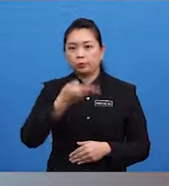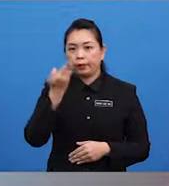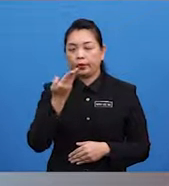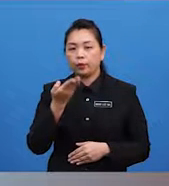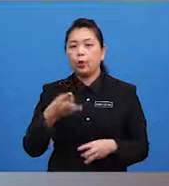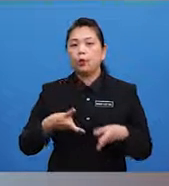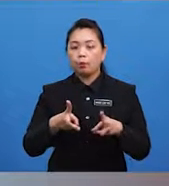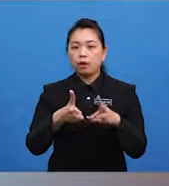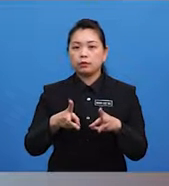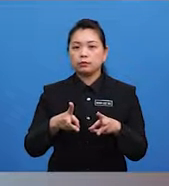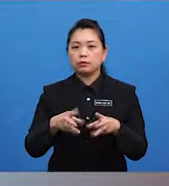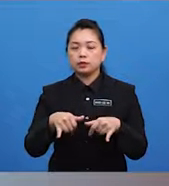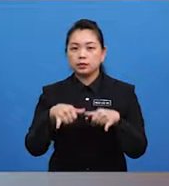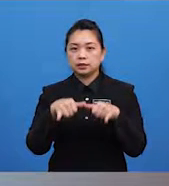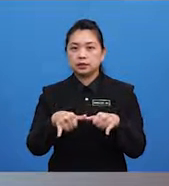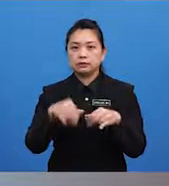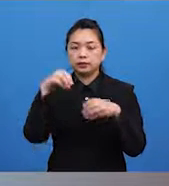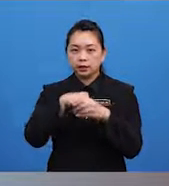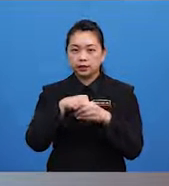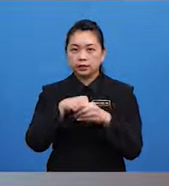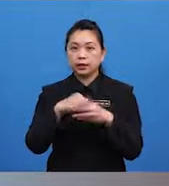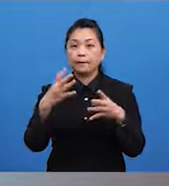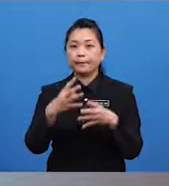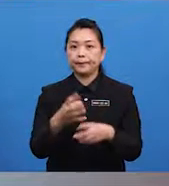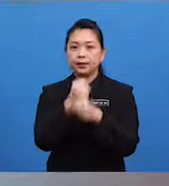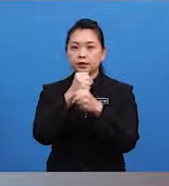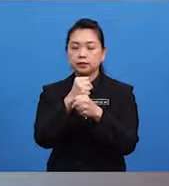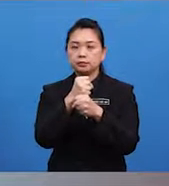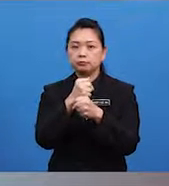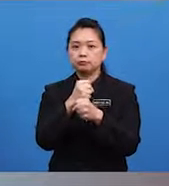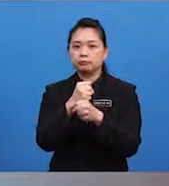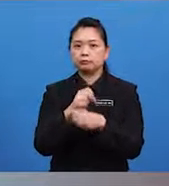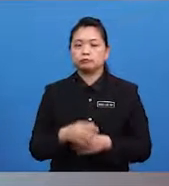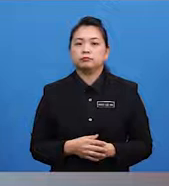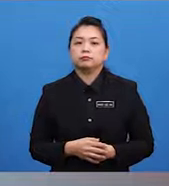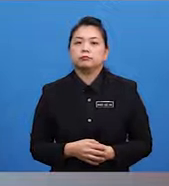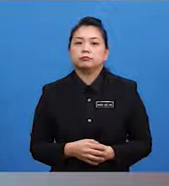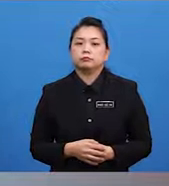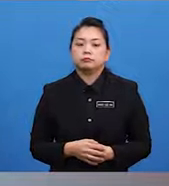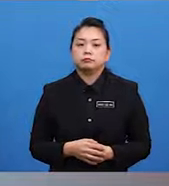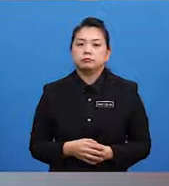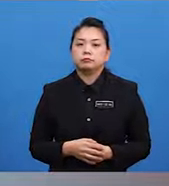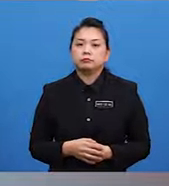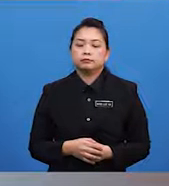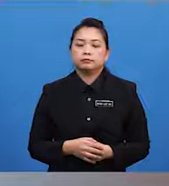is what the Malaysia kitchen spokesperson promises. This is his assurance.